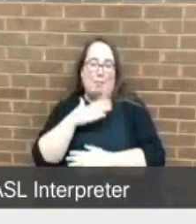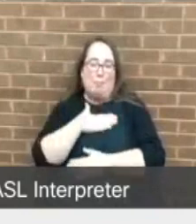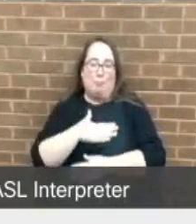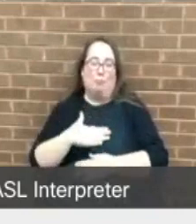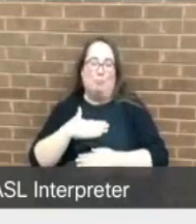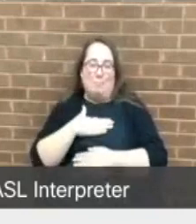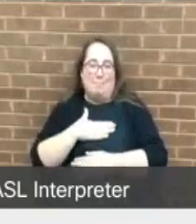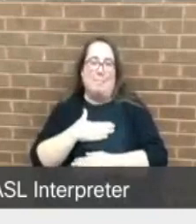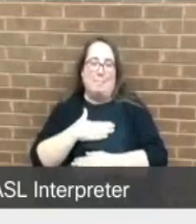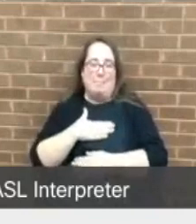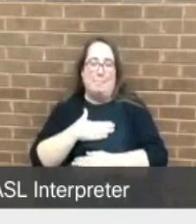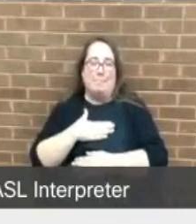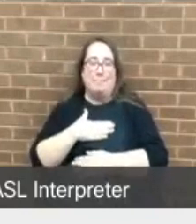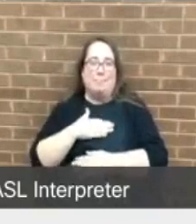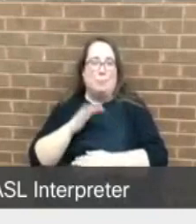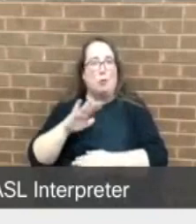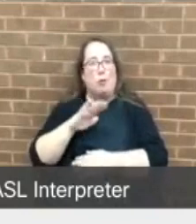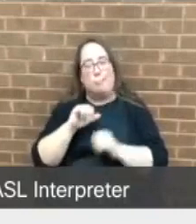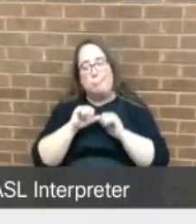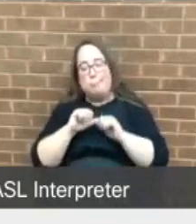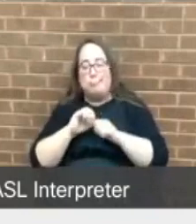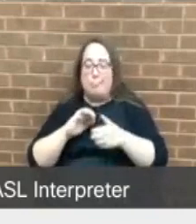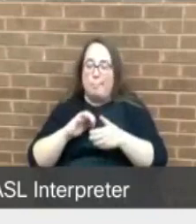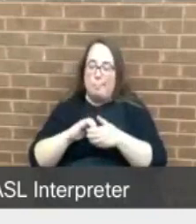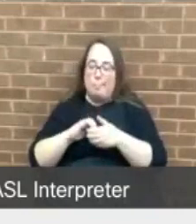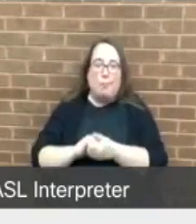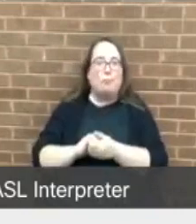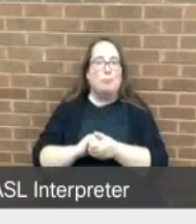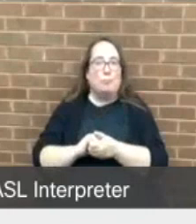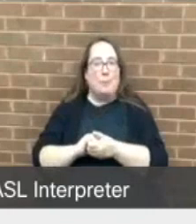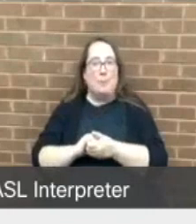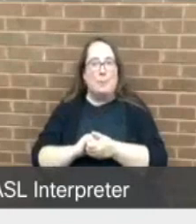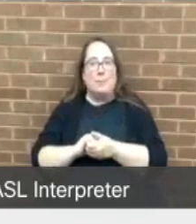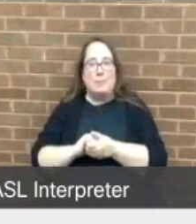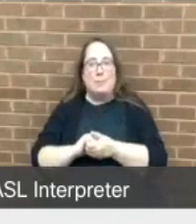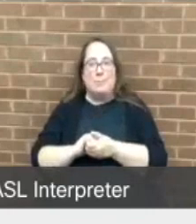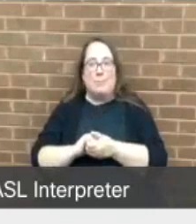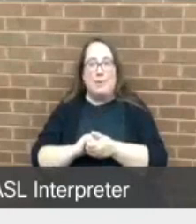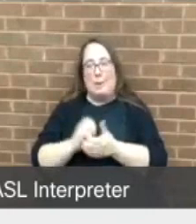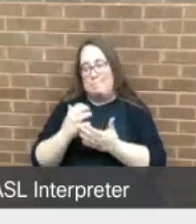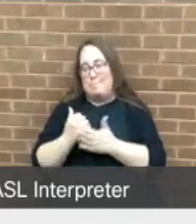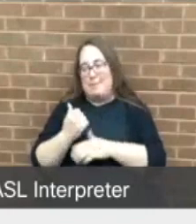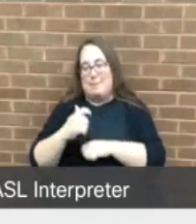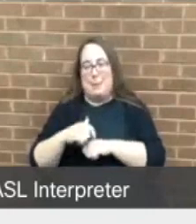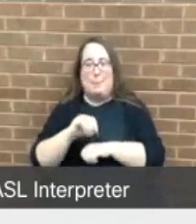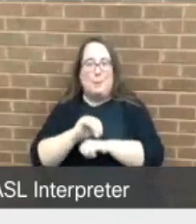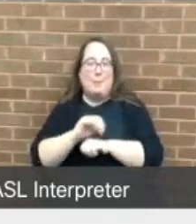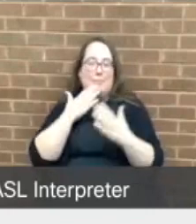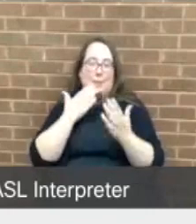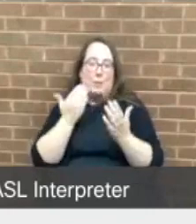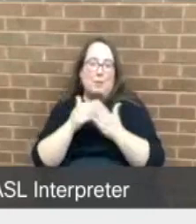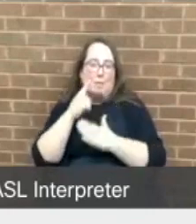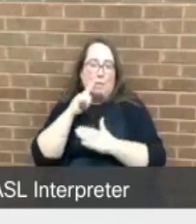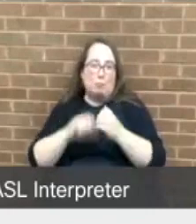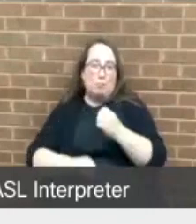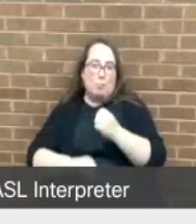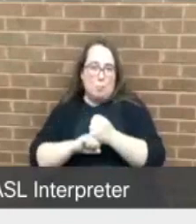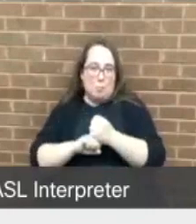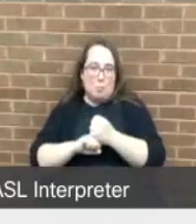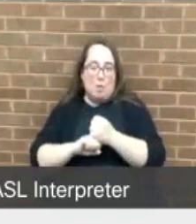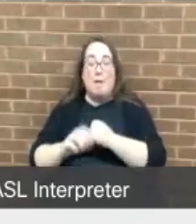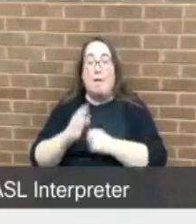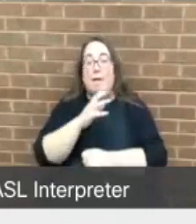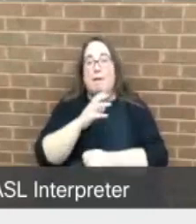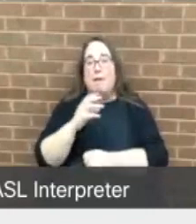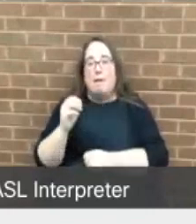appreciate your continued partnership and having this time with you. Thank you again for your support, and